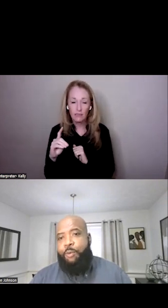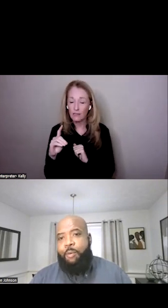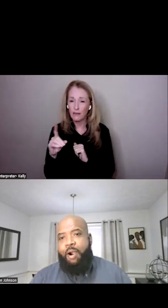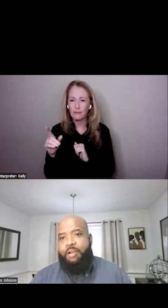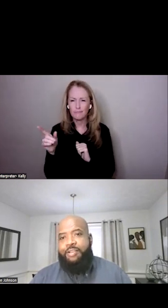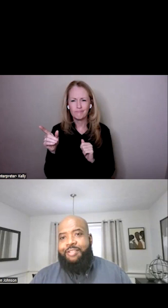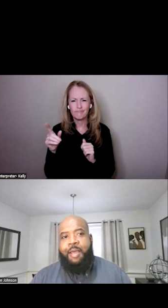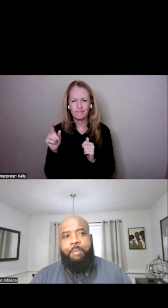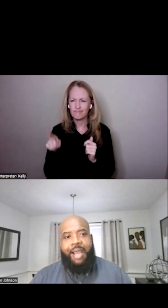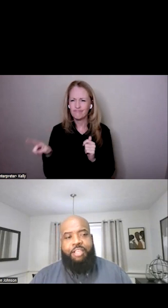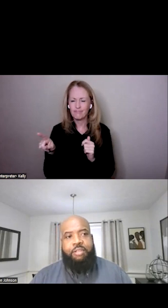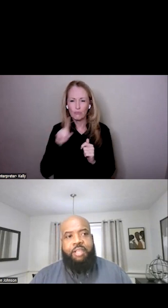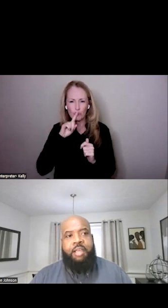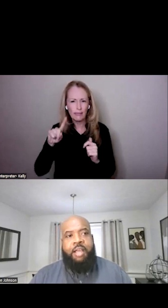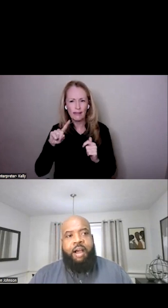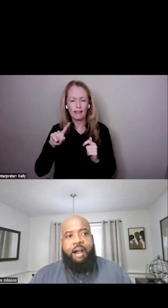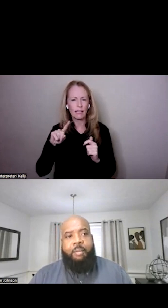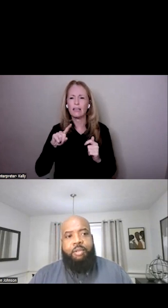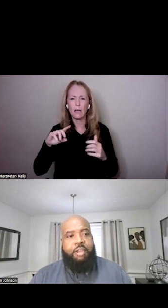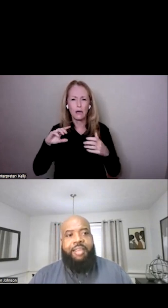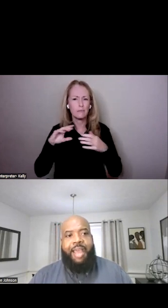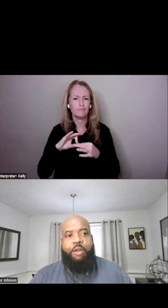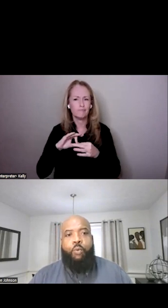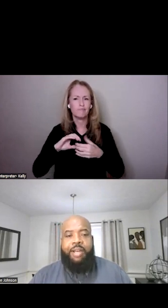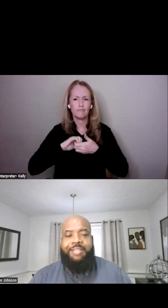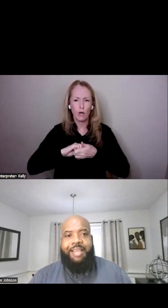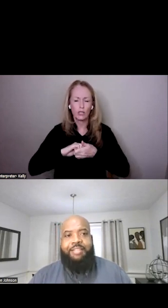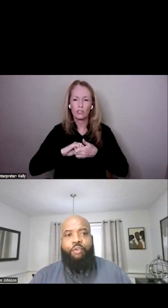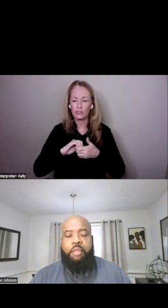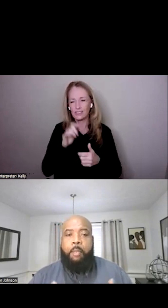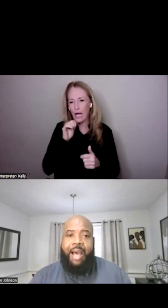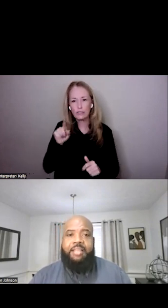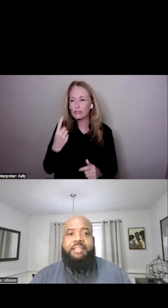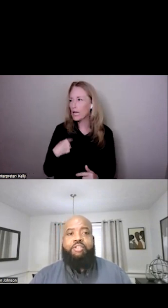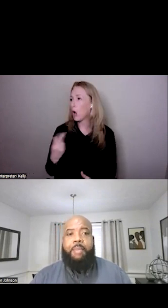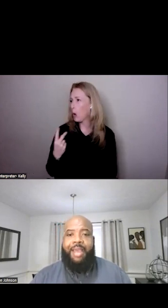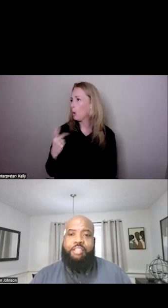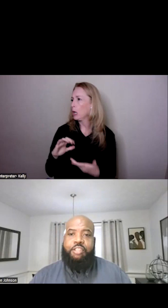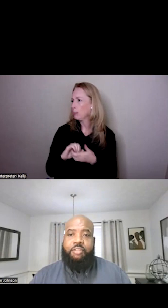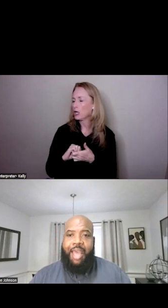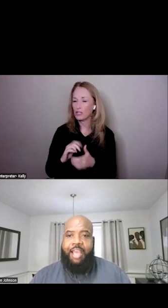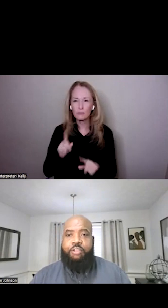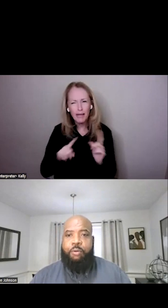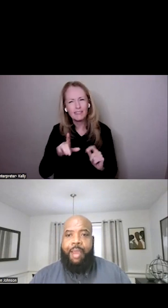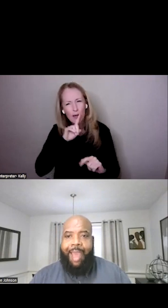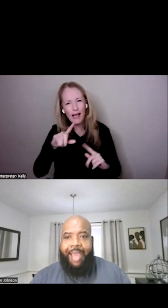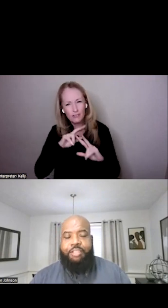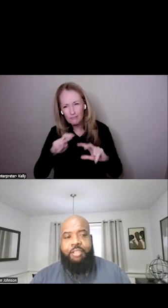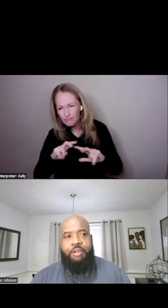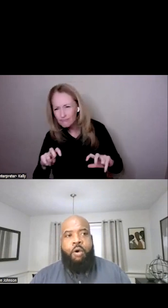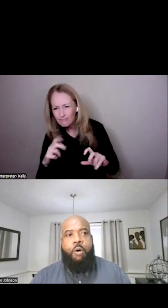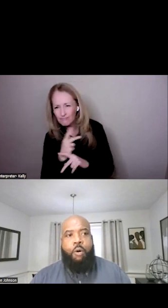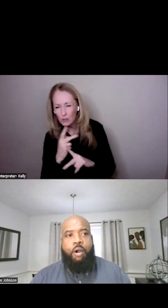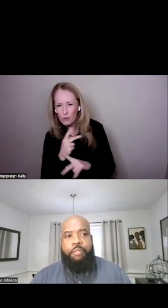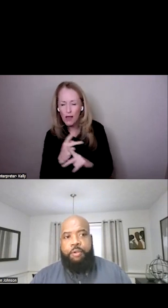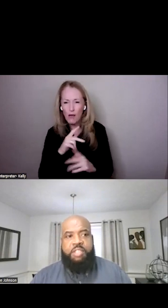just saying we're partners, but actually looking at what it takes for the policy to match the actual